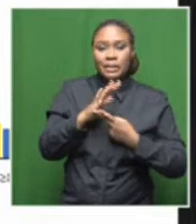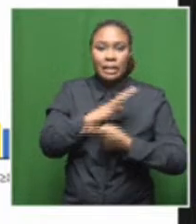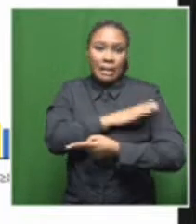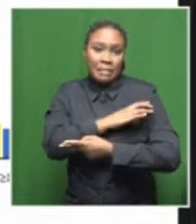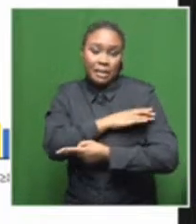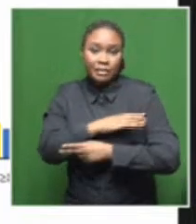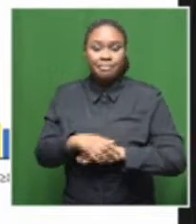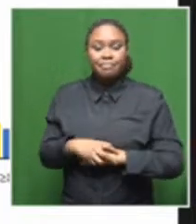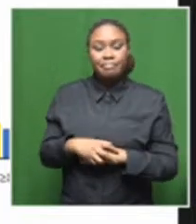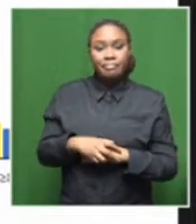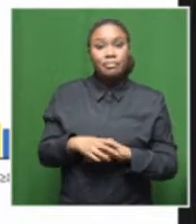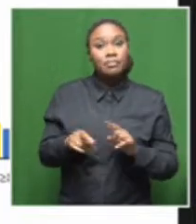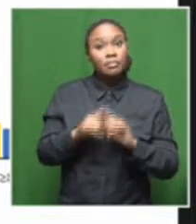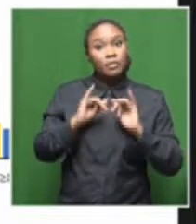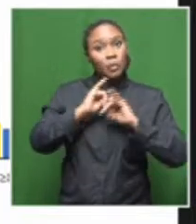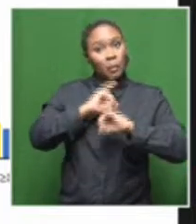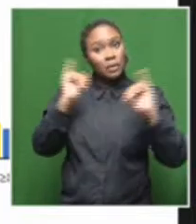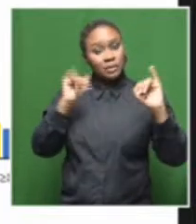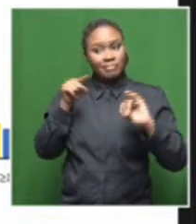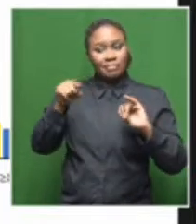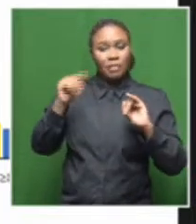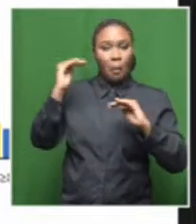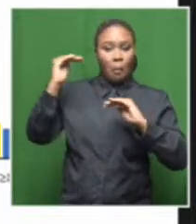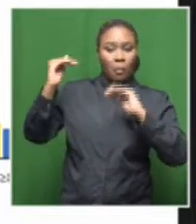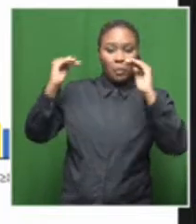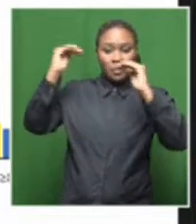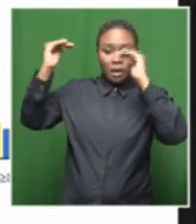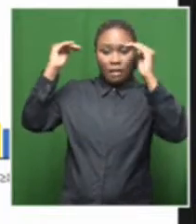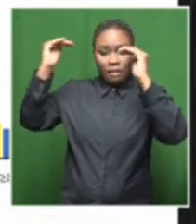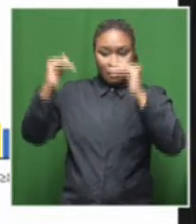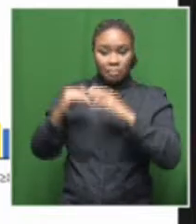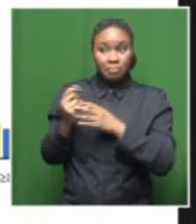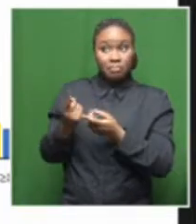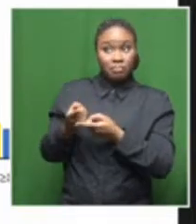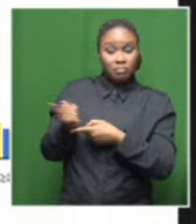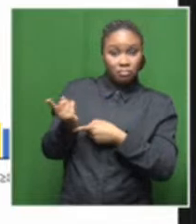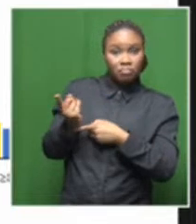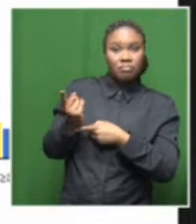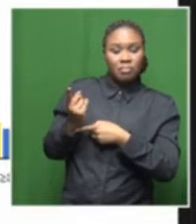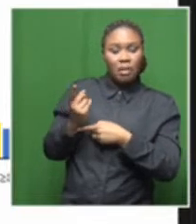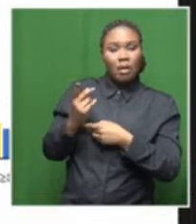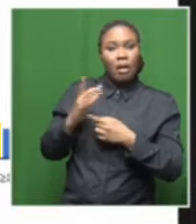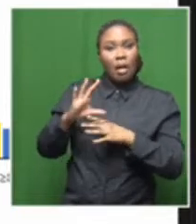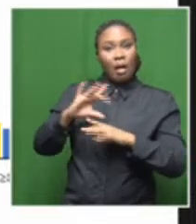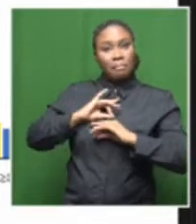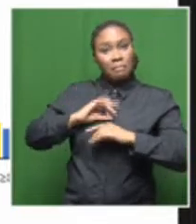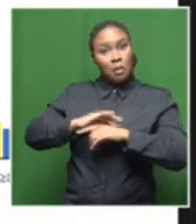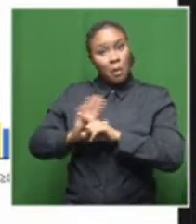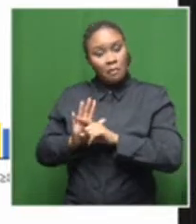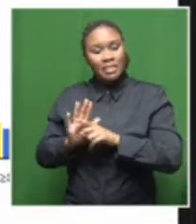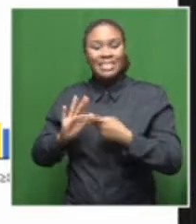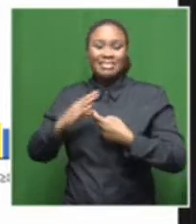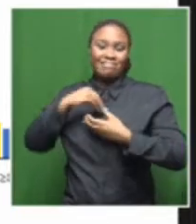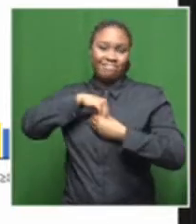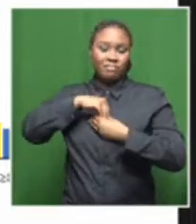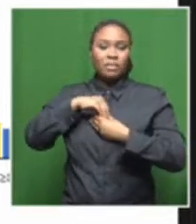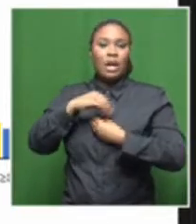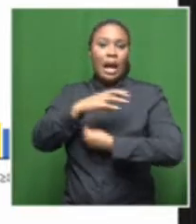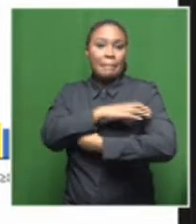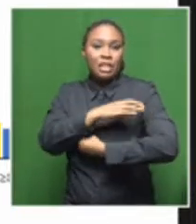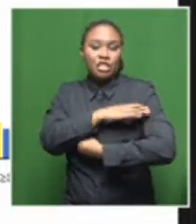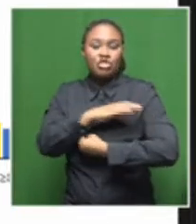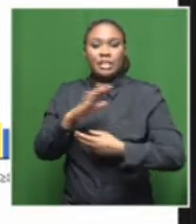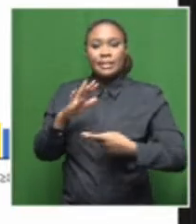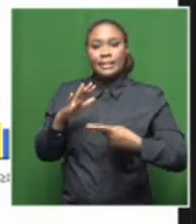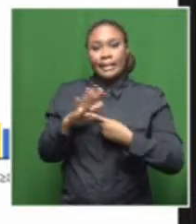that a large proportion of the deaths had hypertension and comorbidity and diabetes as comorbidities. But in the younger